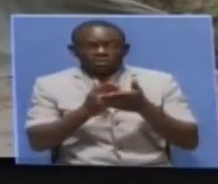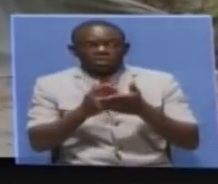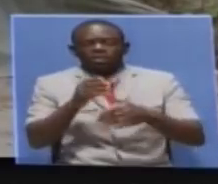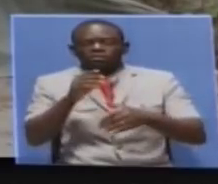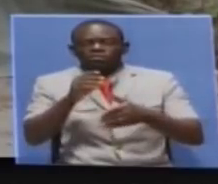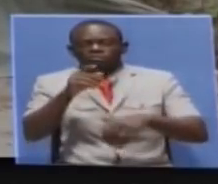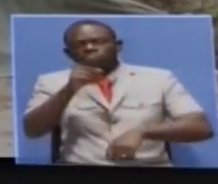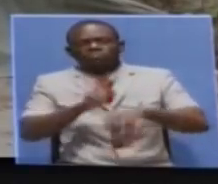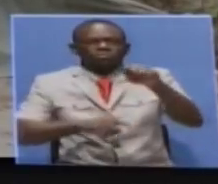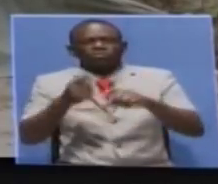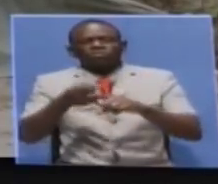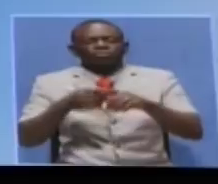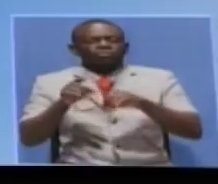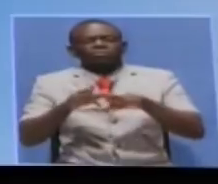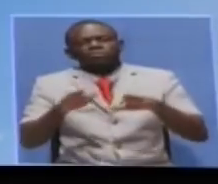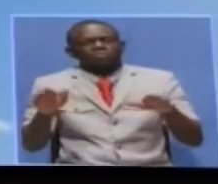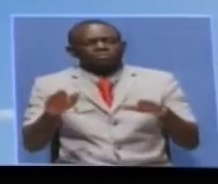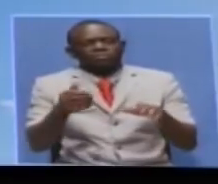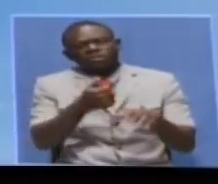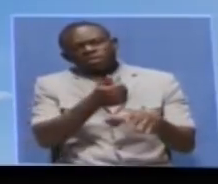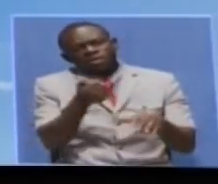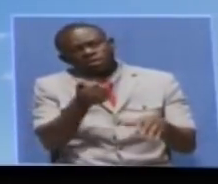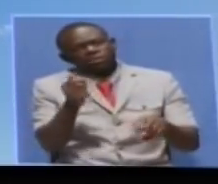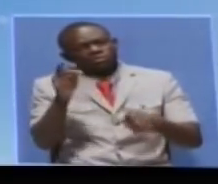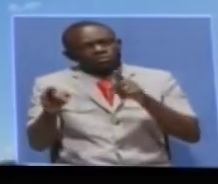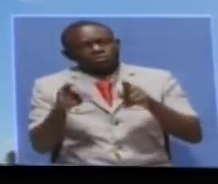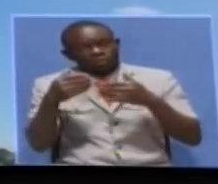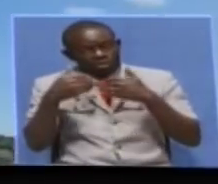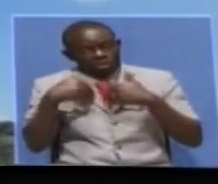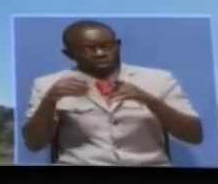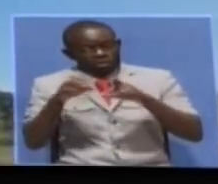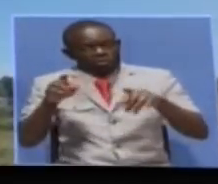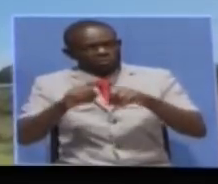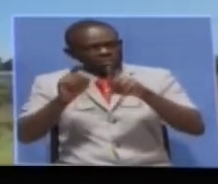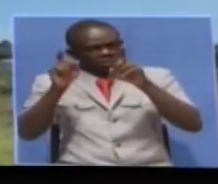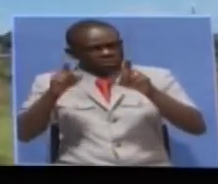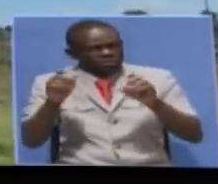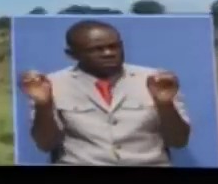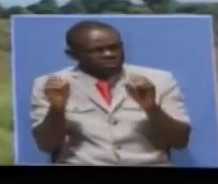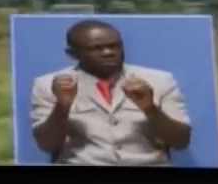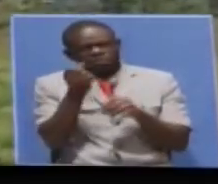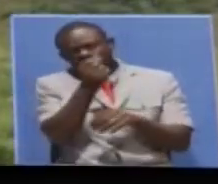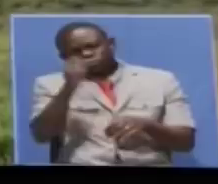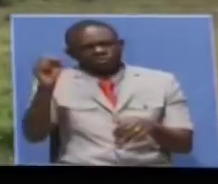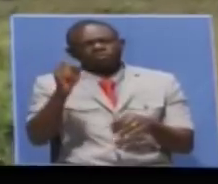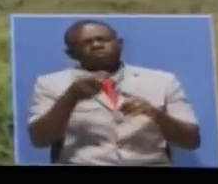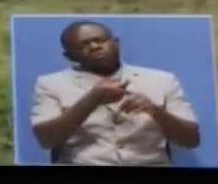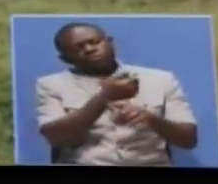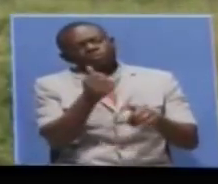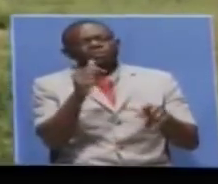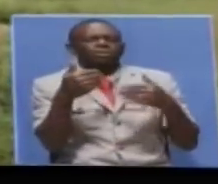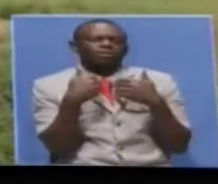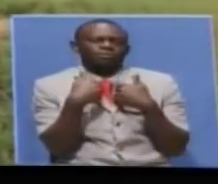have had their land grabbed for not acquiring certificates of title. For this reason, government has put in place a program